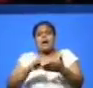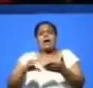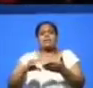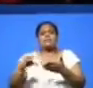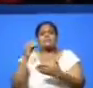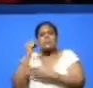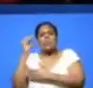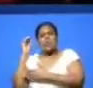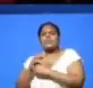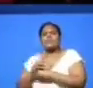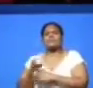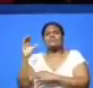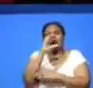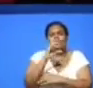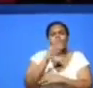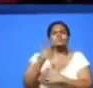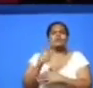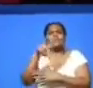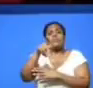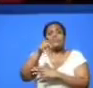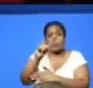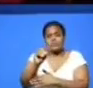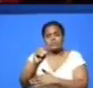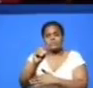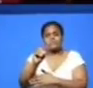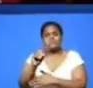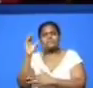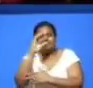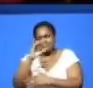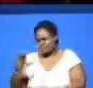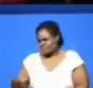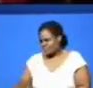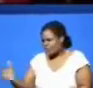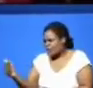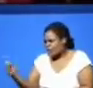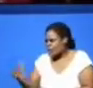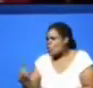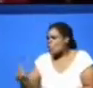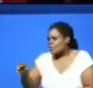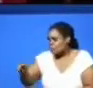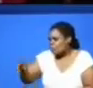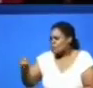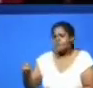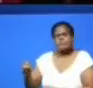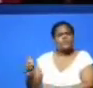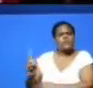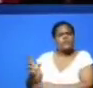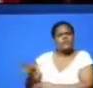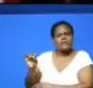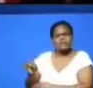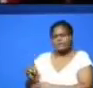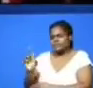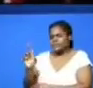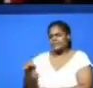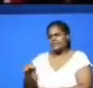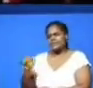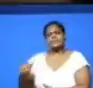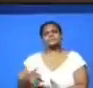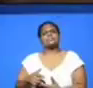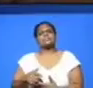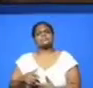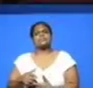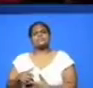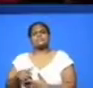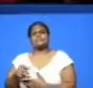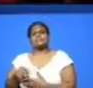was trying to find a post office. And he saw a little boy. He said, little boy, come here. Can you tell me where to find the post office? Little boy said, sir, it's